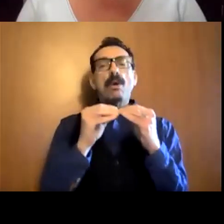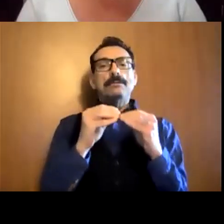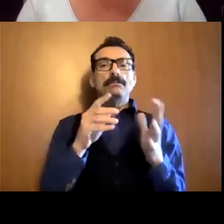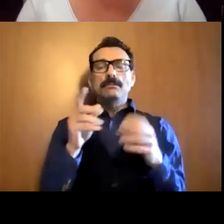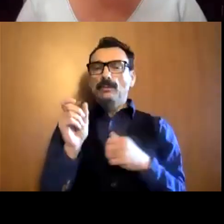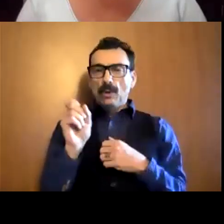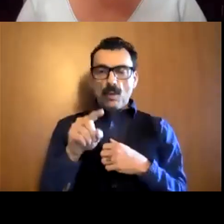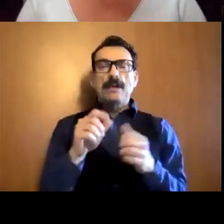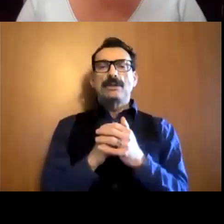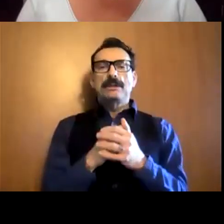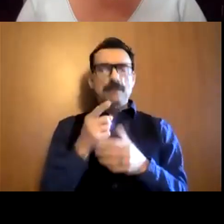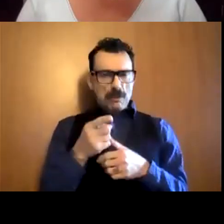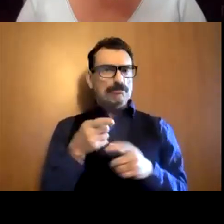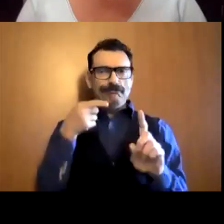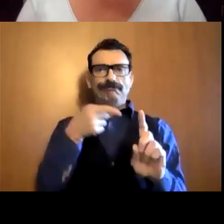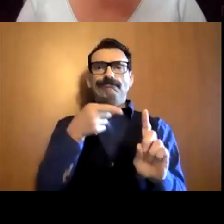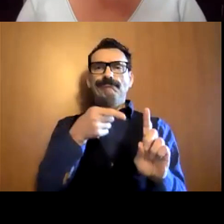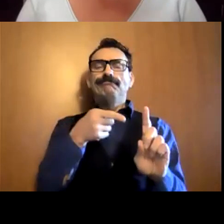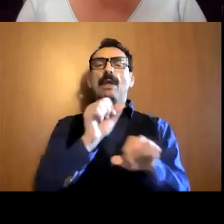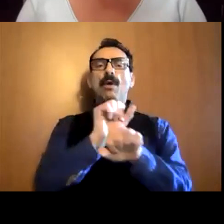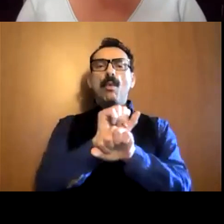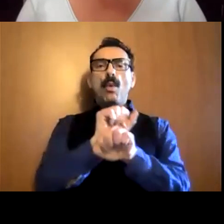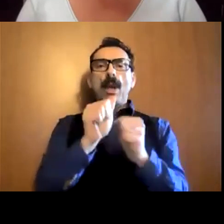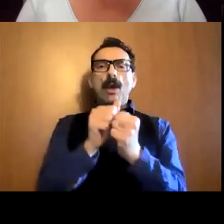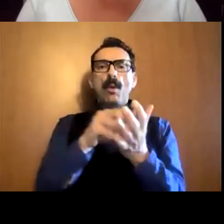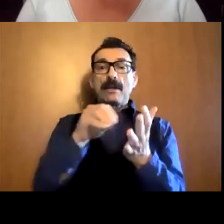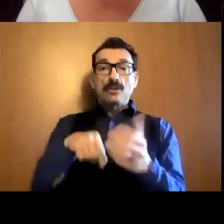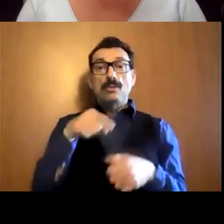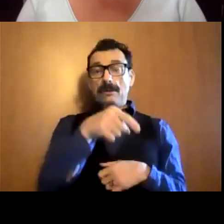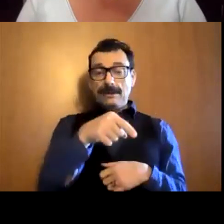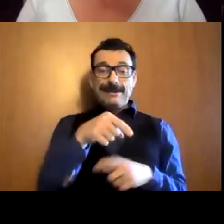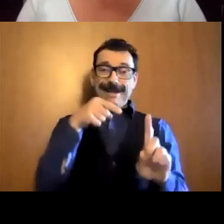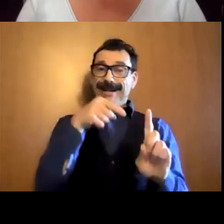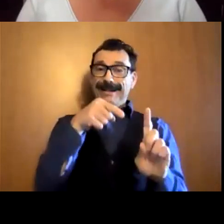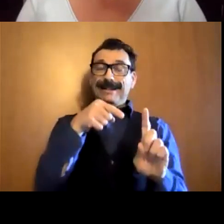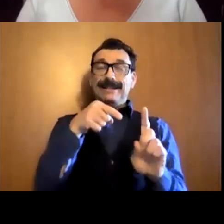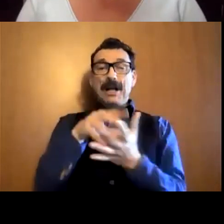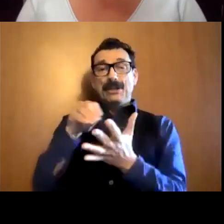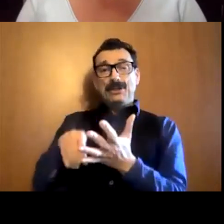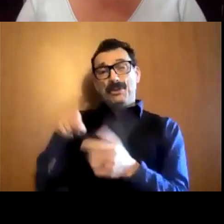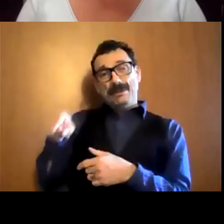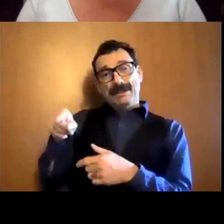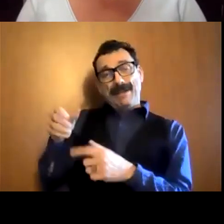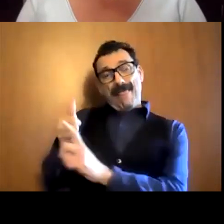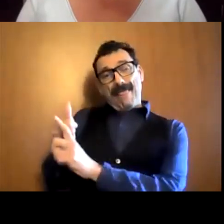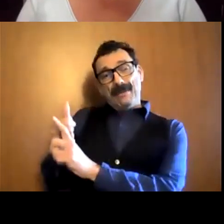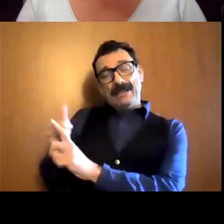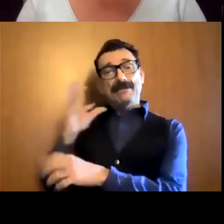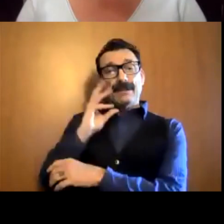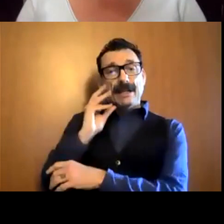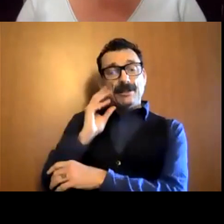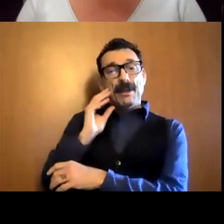So she's been working with students that have been experiencing anxiety and division between family members. Some family members are